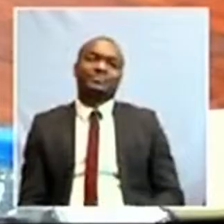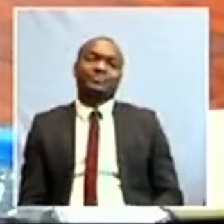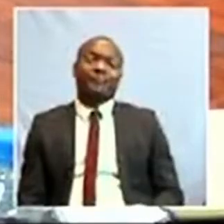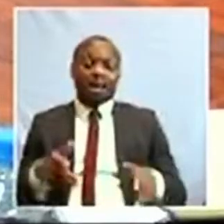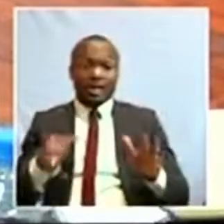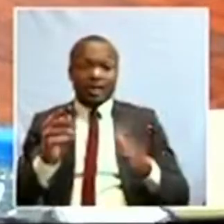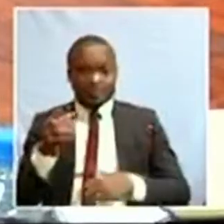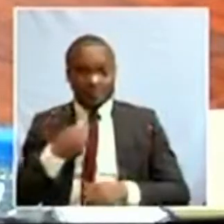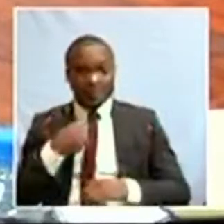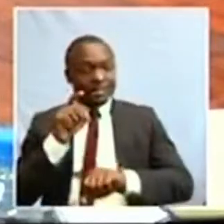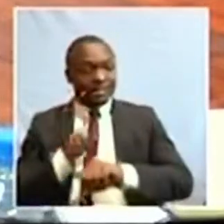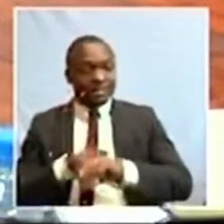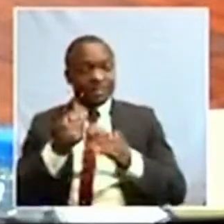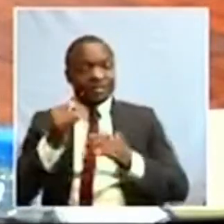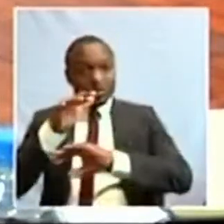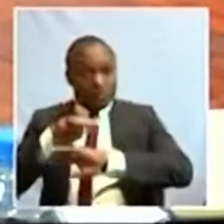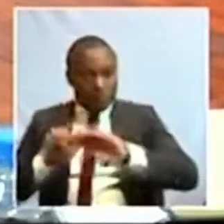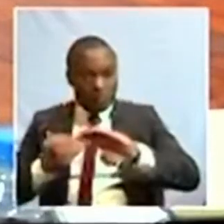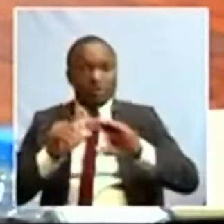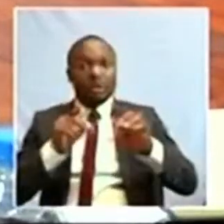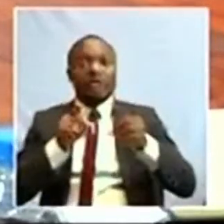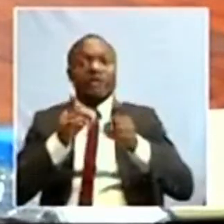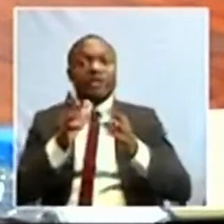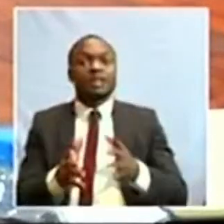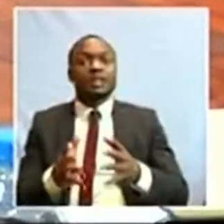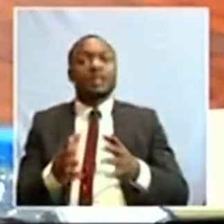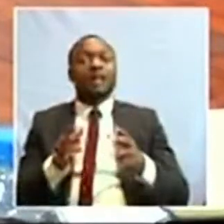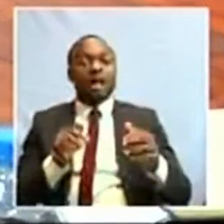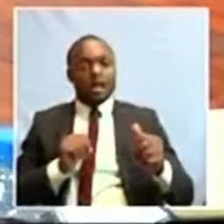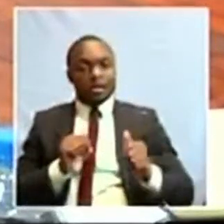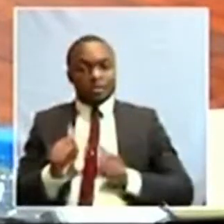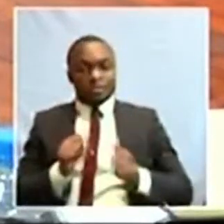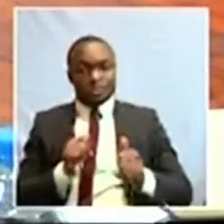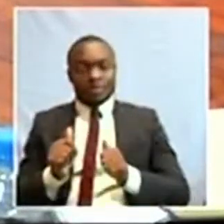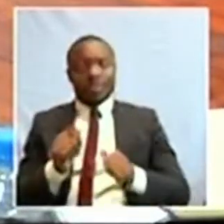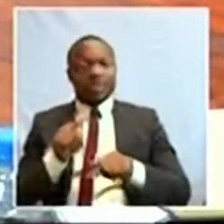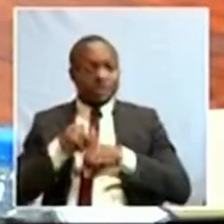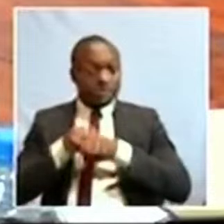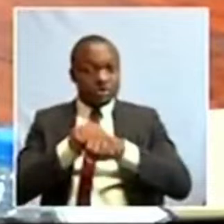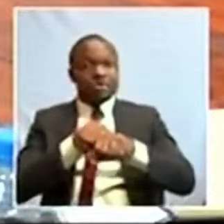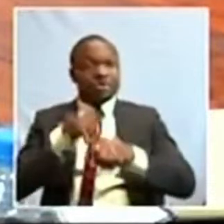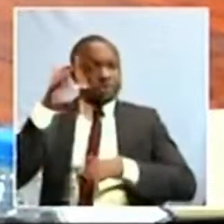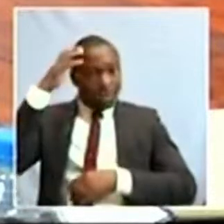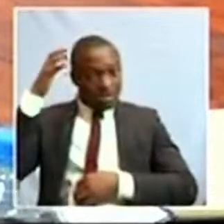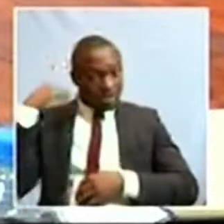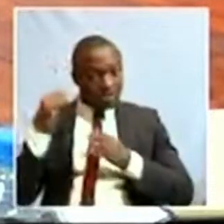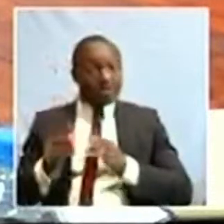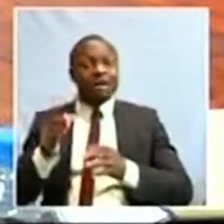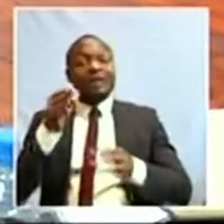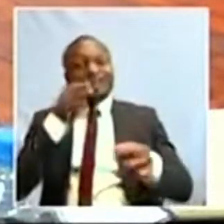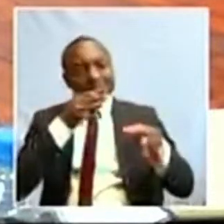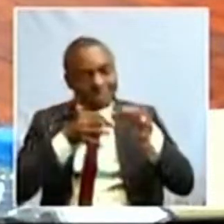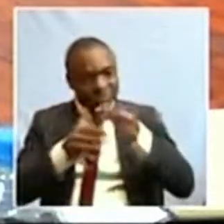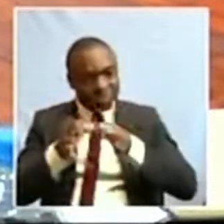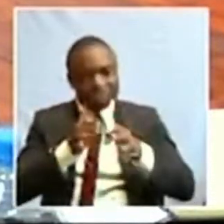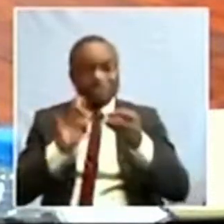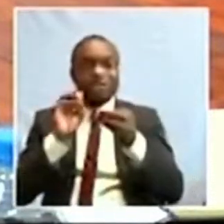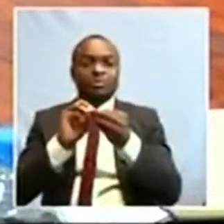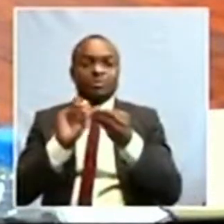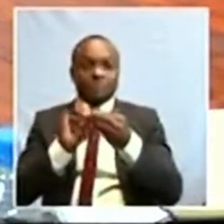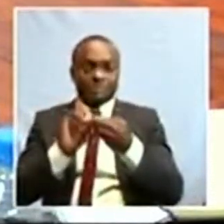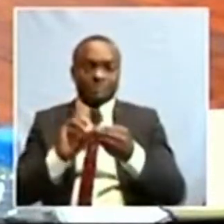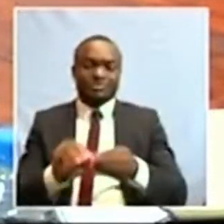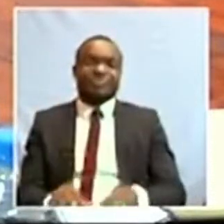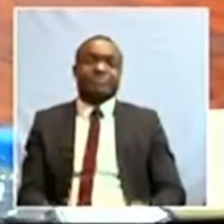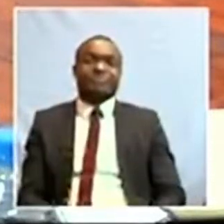Allow me at this juncture to call upon Director of Administration or the Transport Officer to shed more light after that.